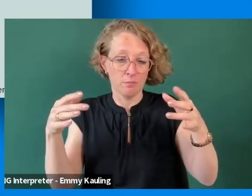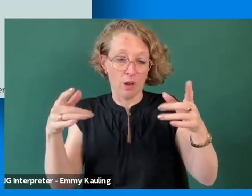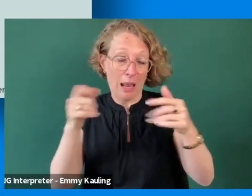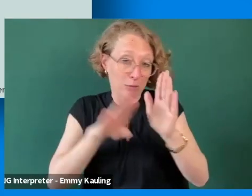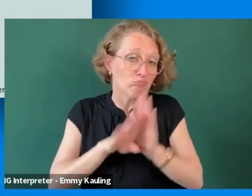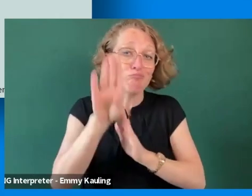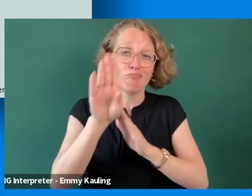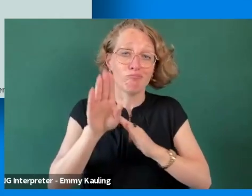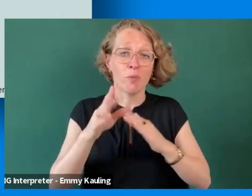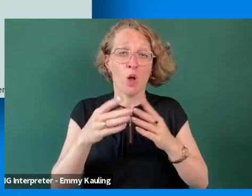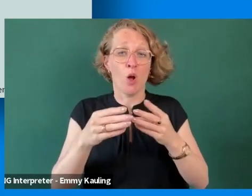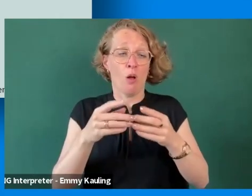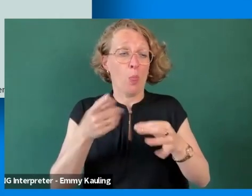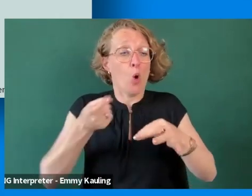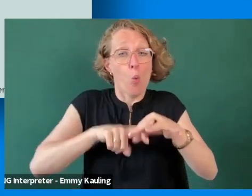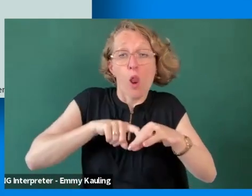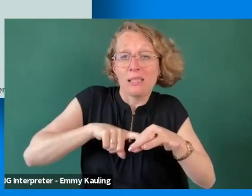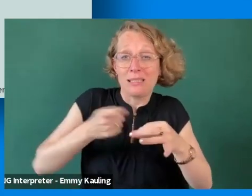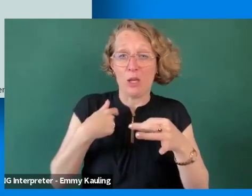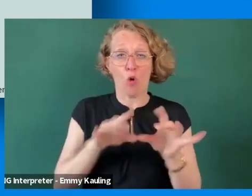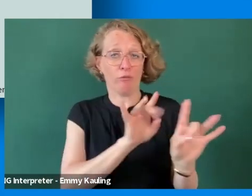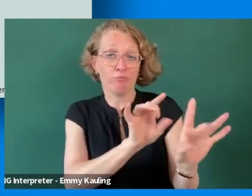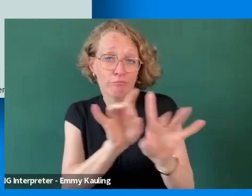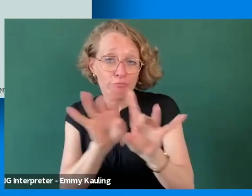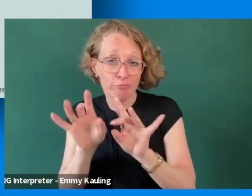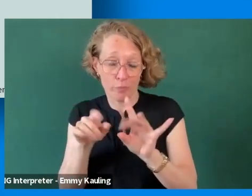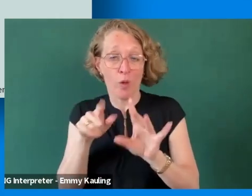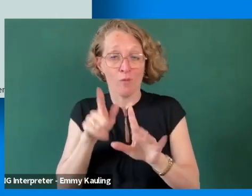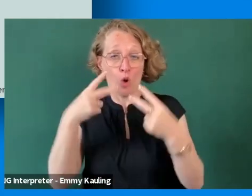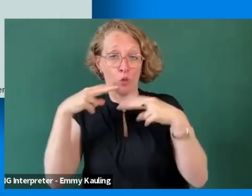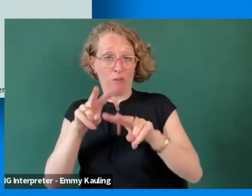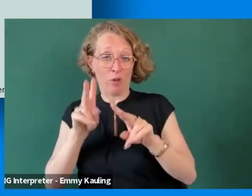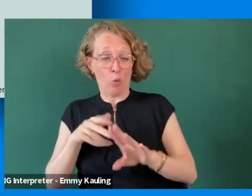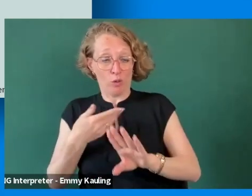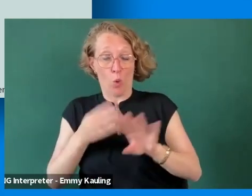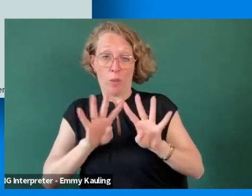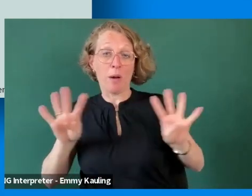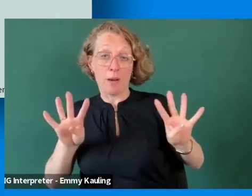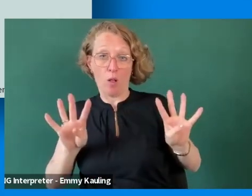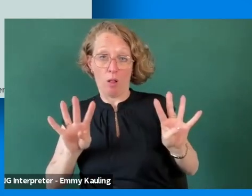of the feedback that is provided or of the reviews that then a panel is working with.